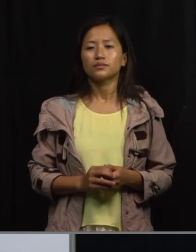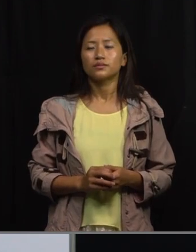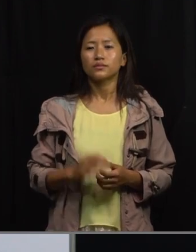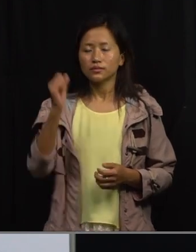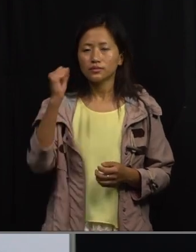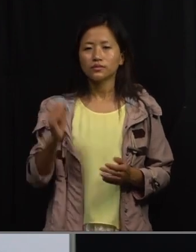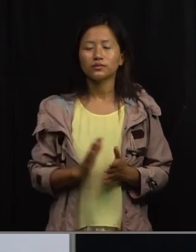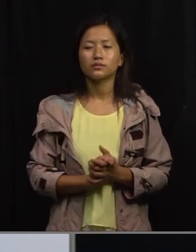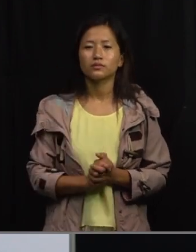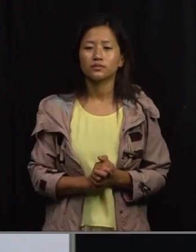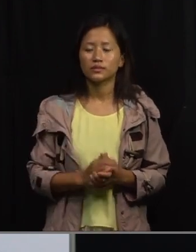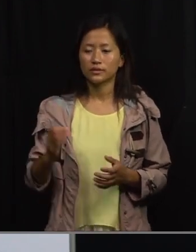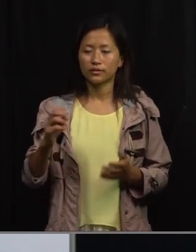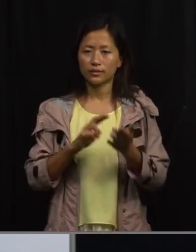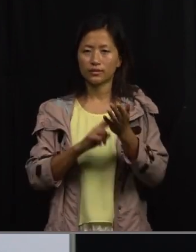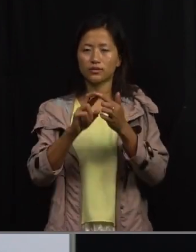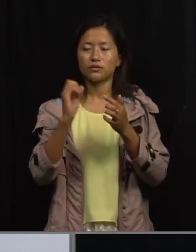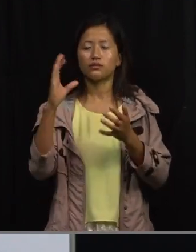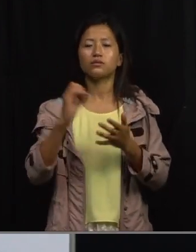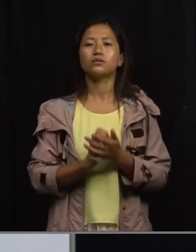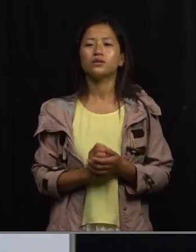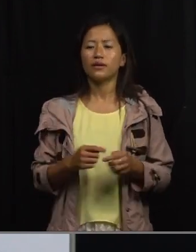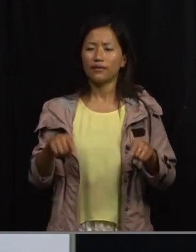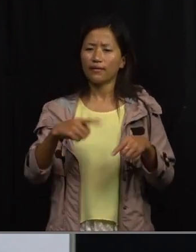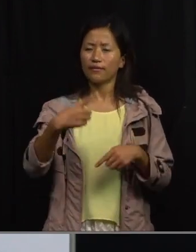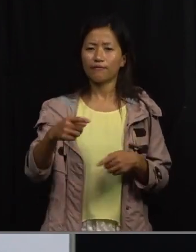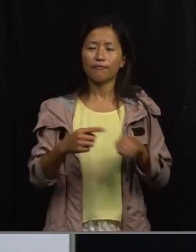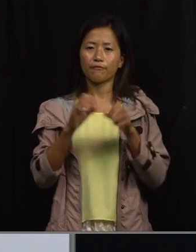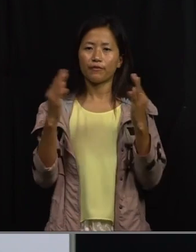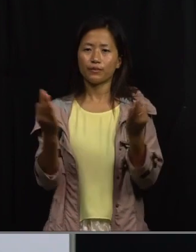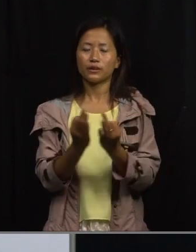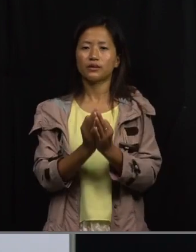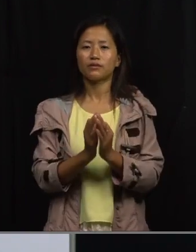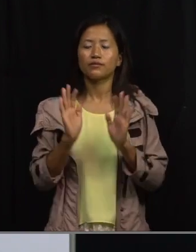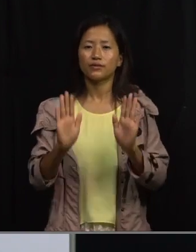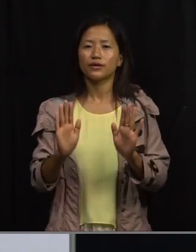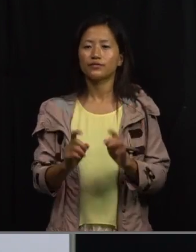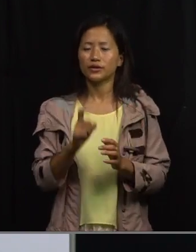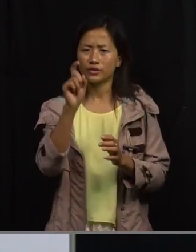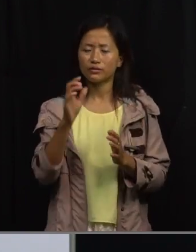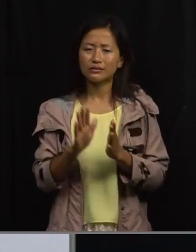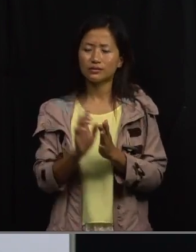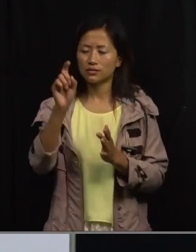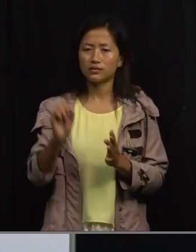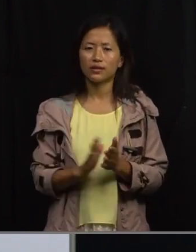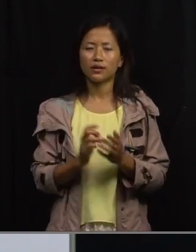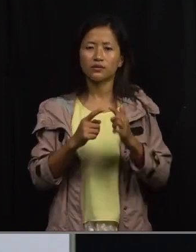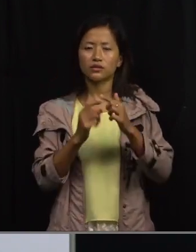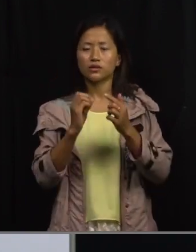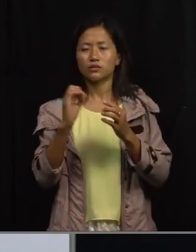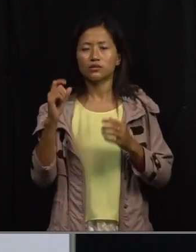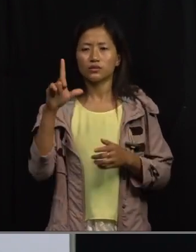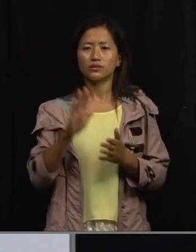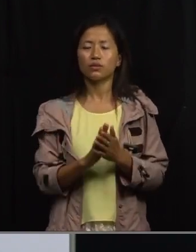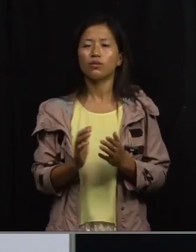And so, in Neolithic village, every family, they have the required skills and tools to